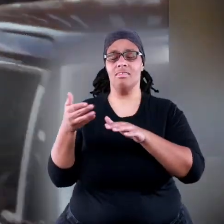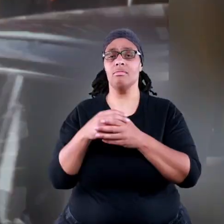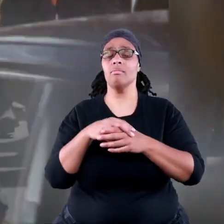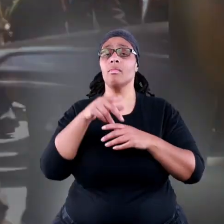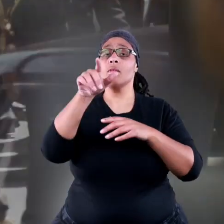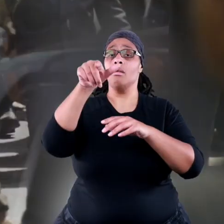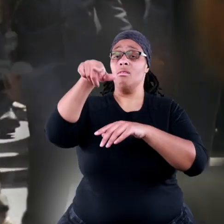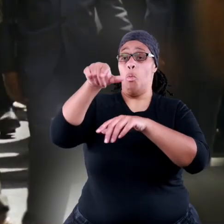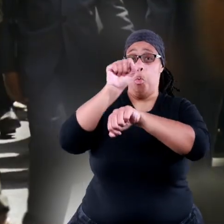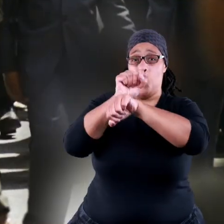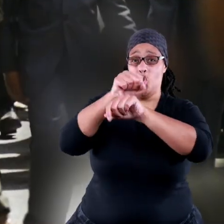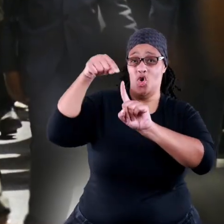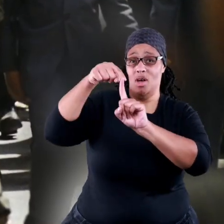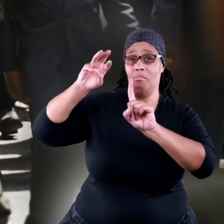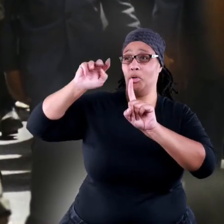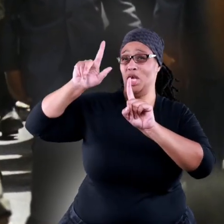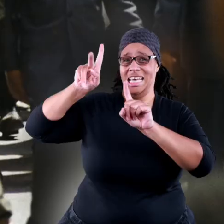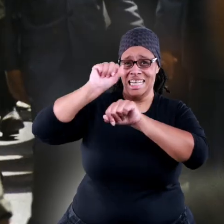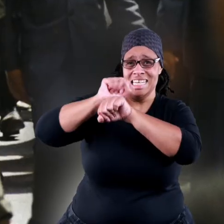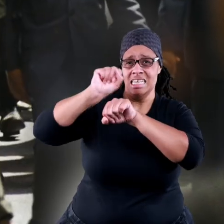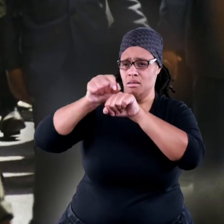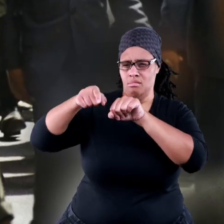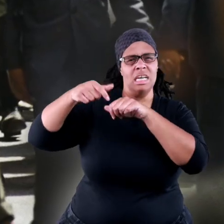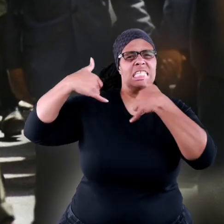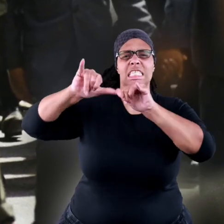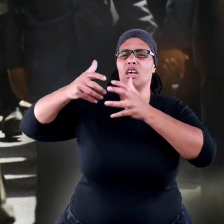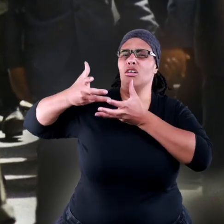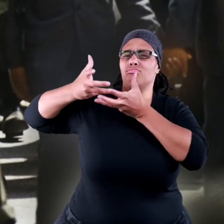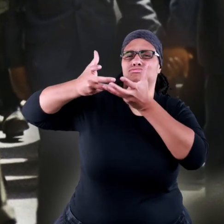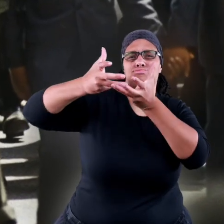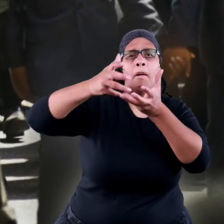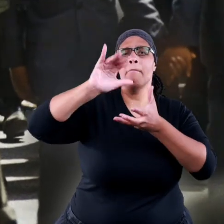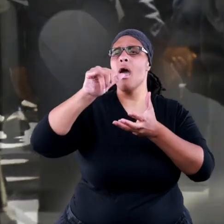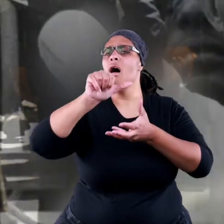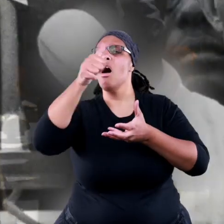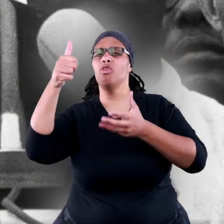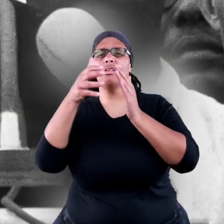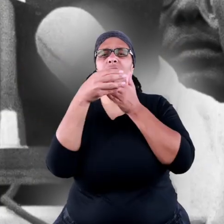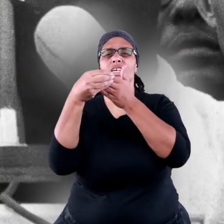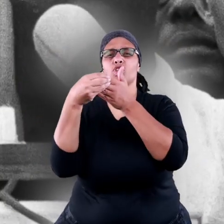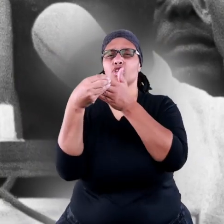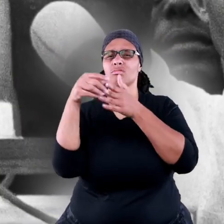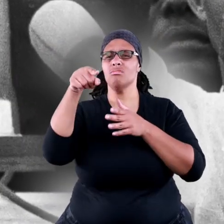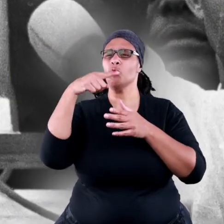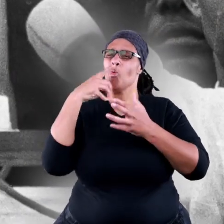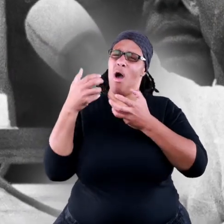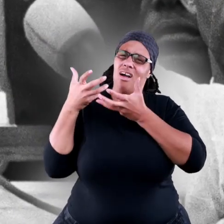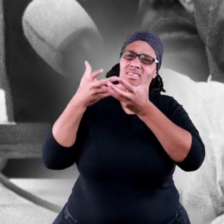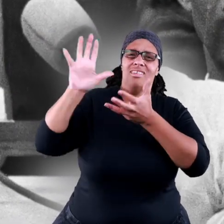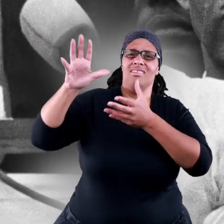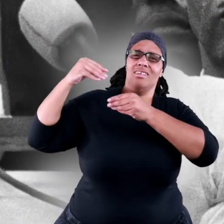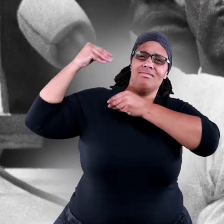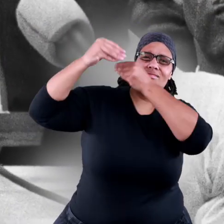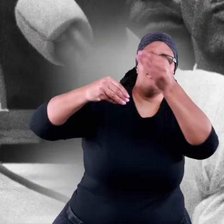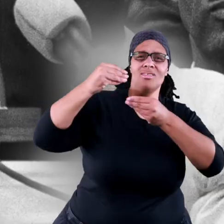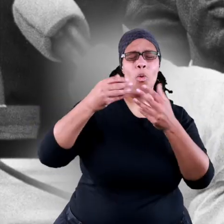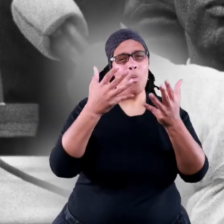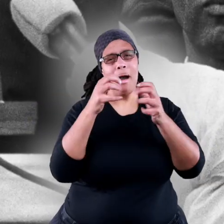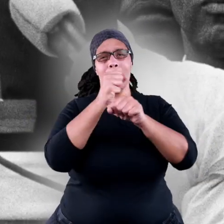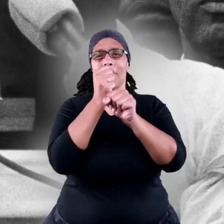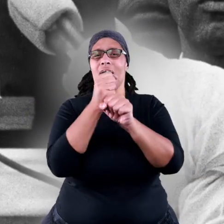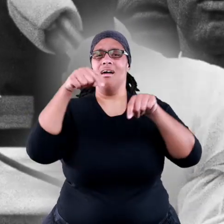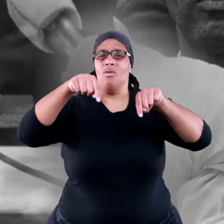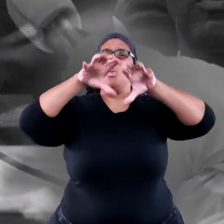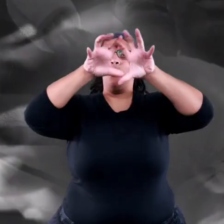of Dr. Martin Luther King still goes on, performed by many who want to carry on his legacy and